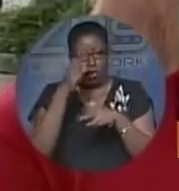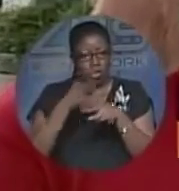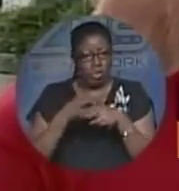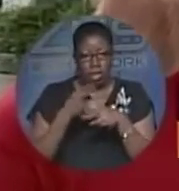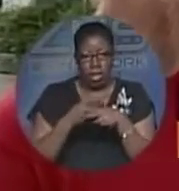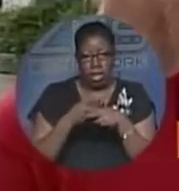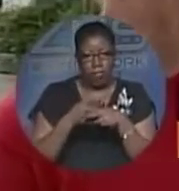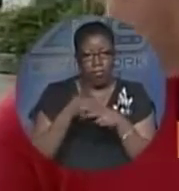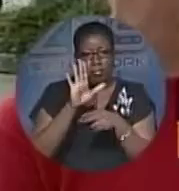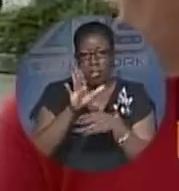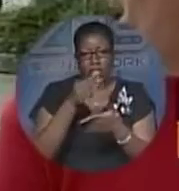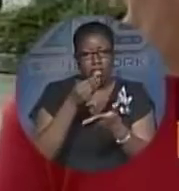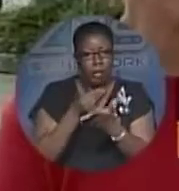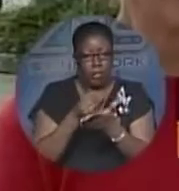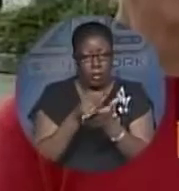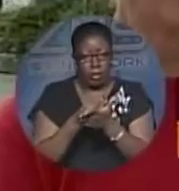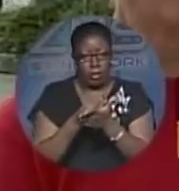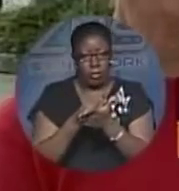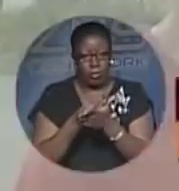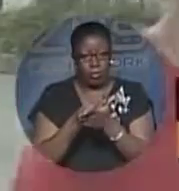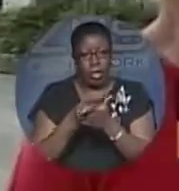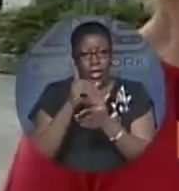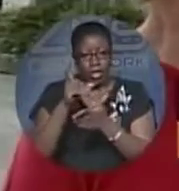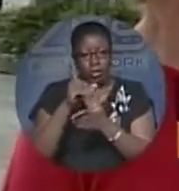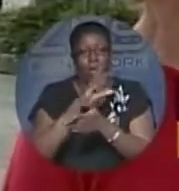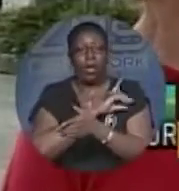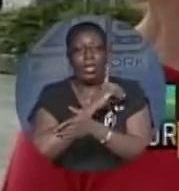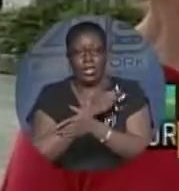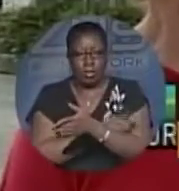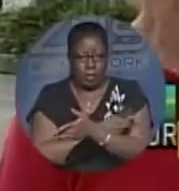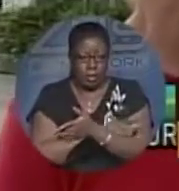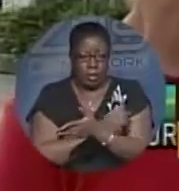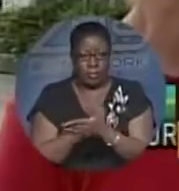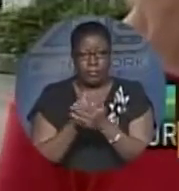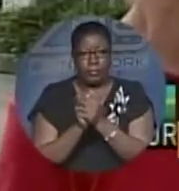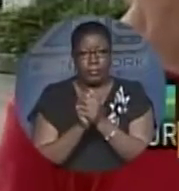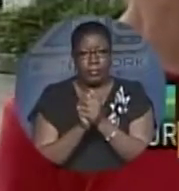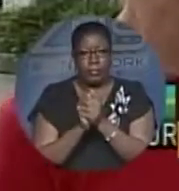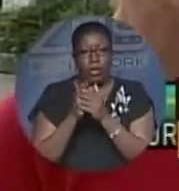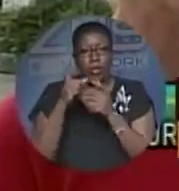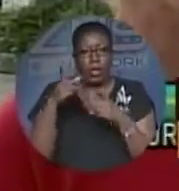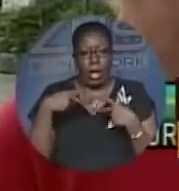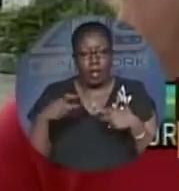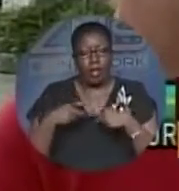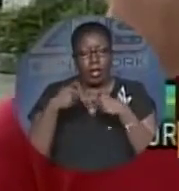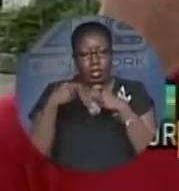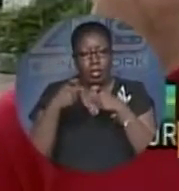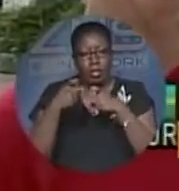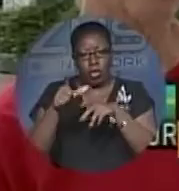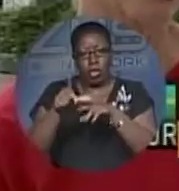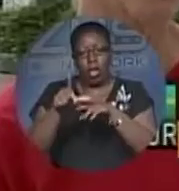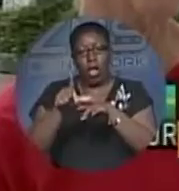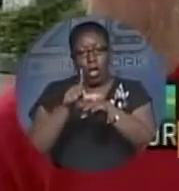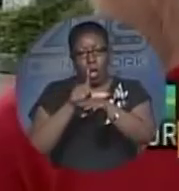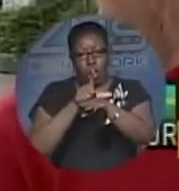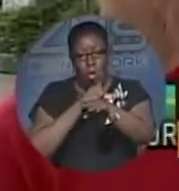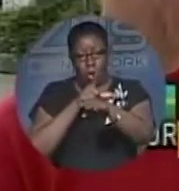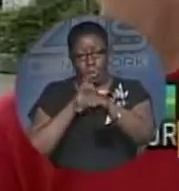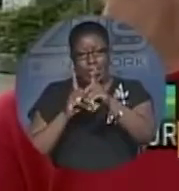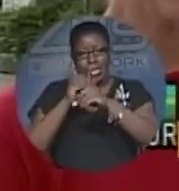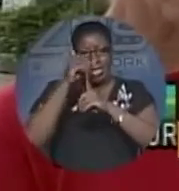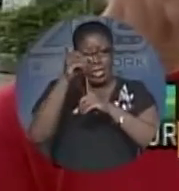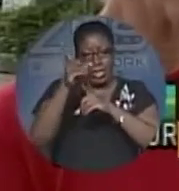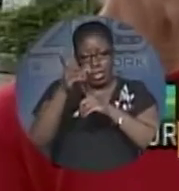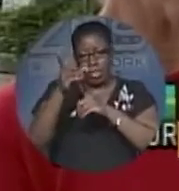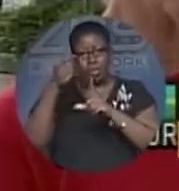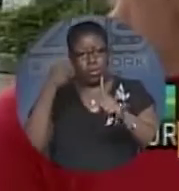name and your money, and we need to know your handicap. We also have prizes for longest drive, longest putt, the